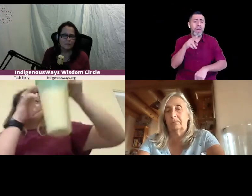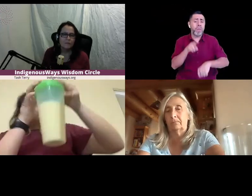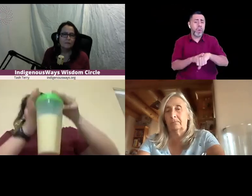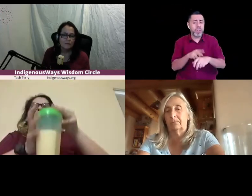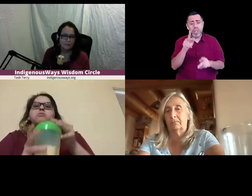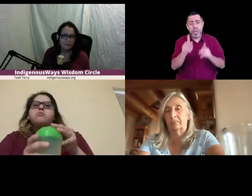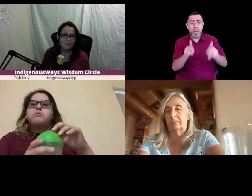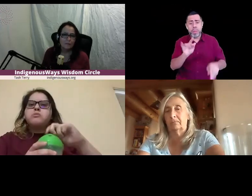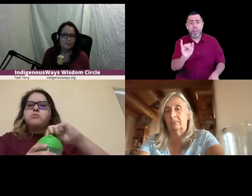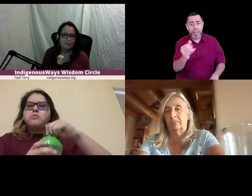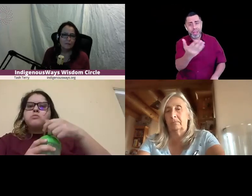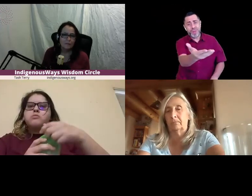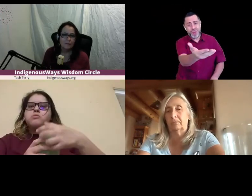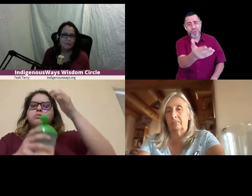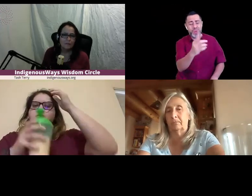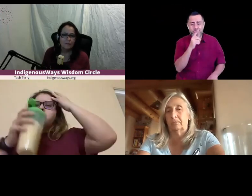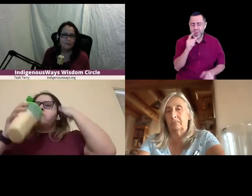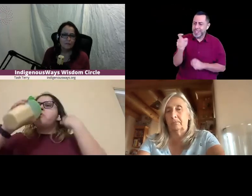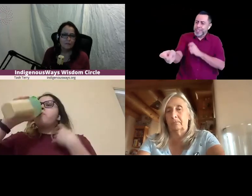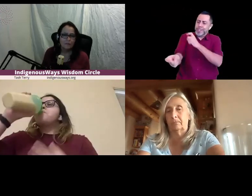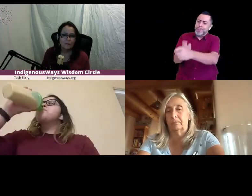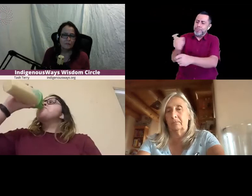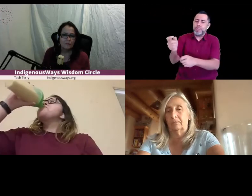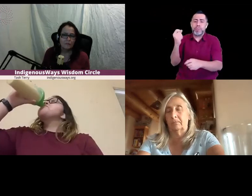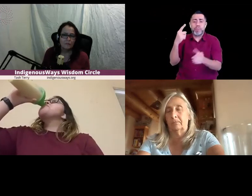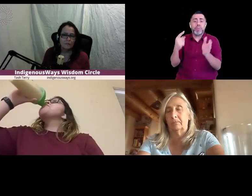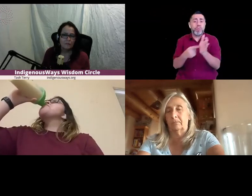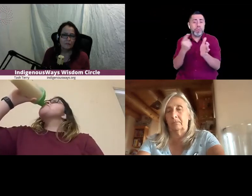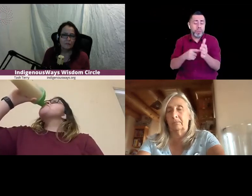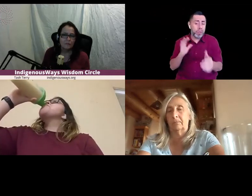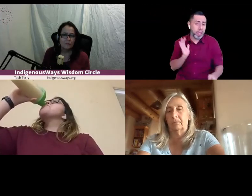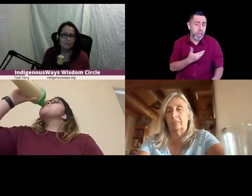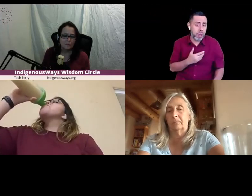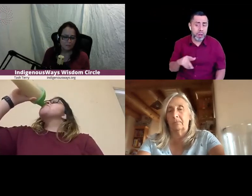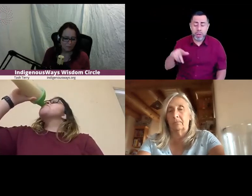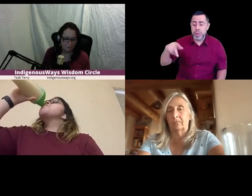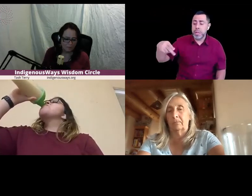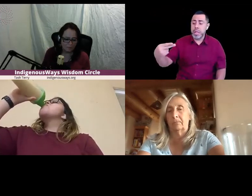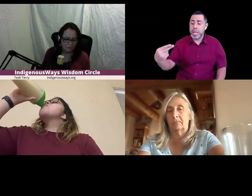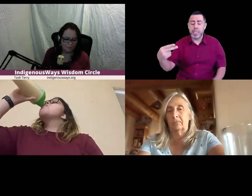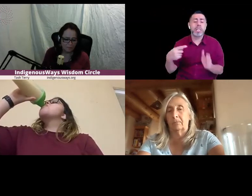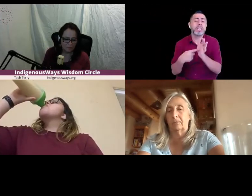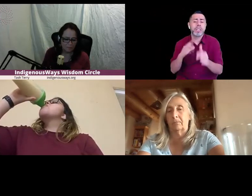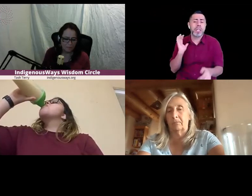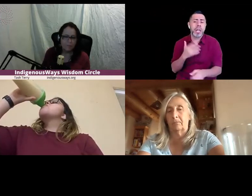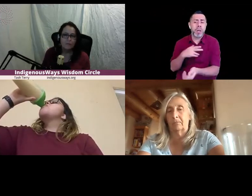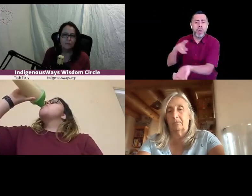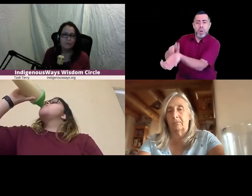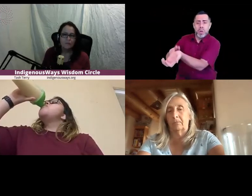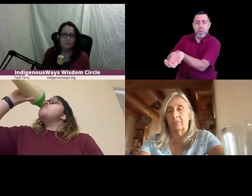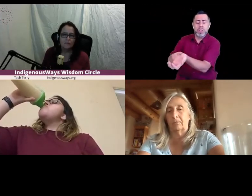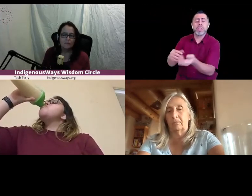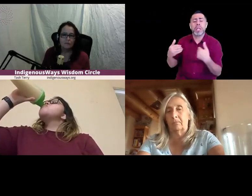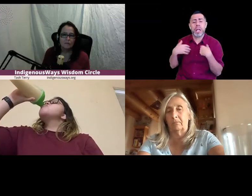And then sometimes our PHM nurses or other, our chapter house